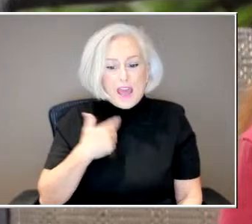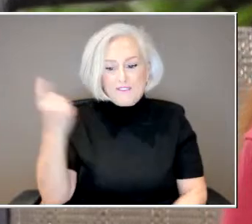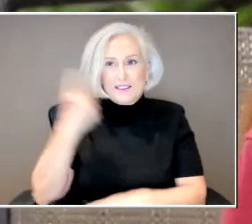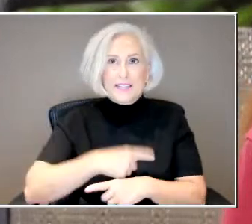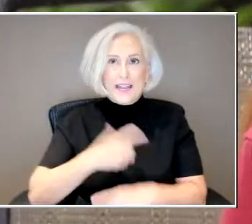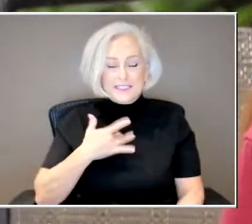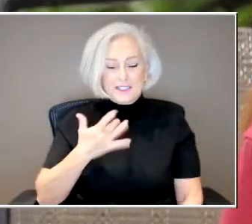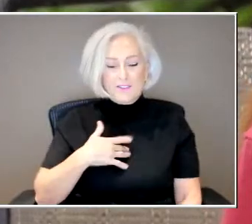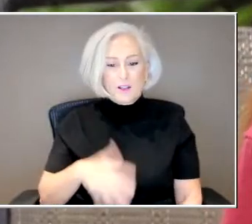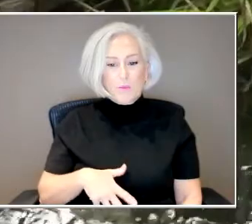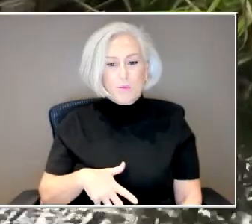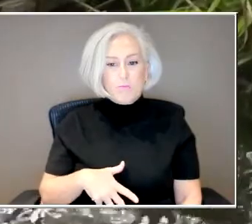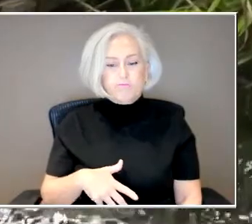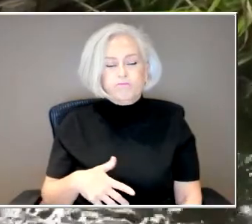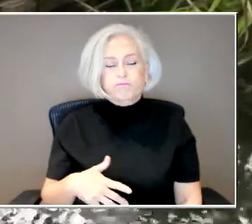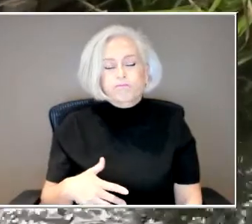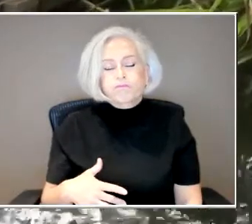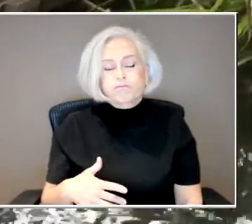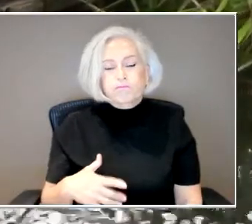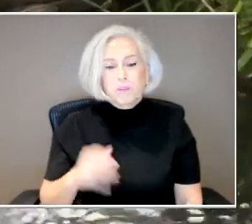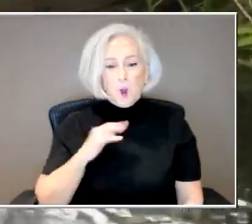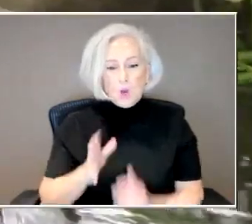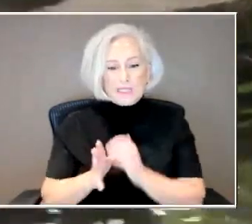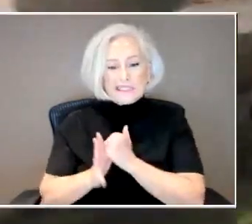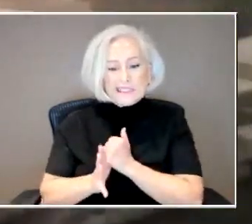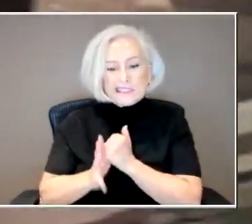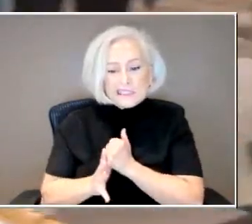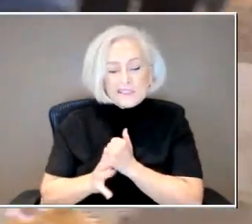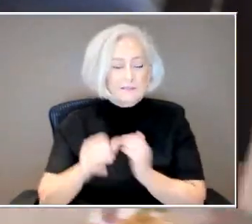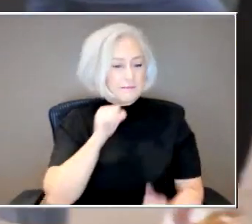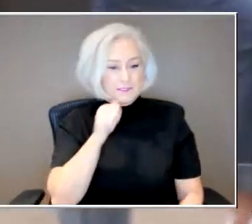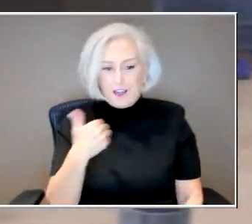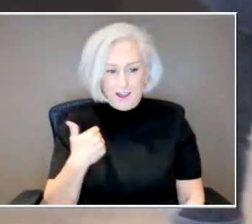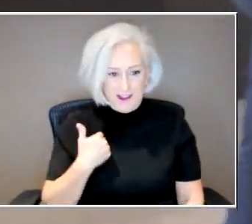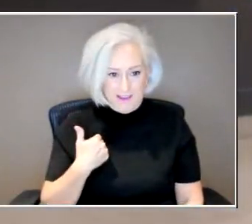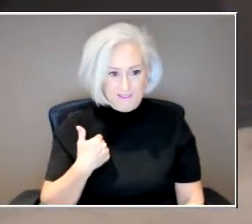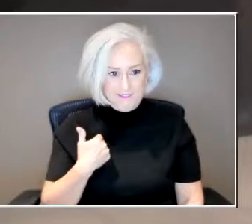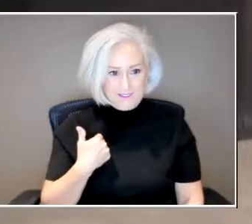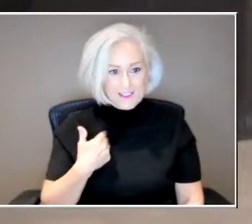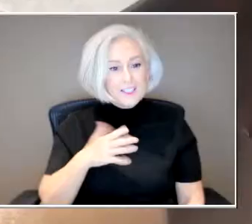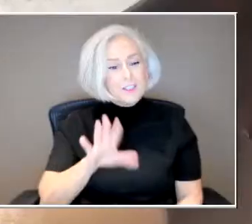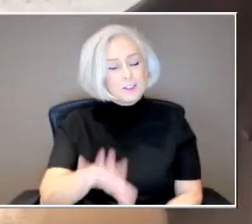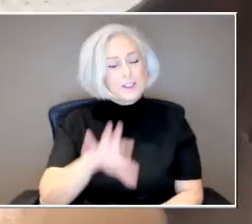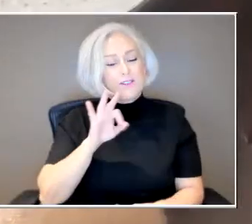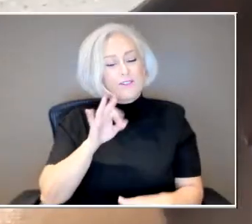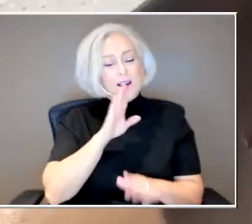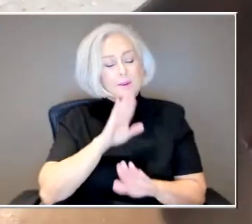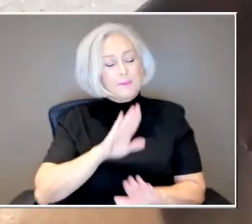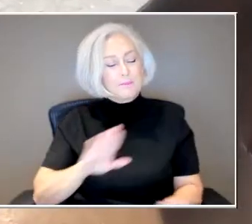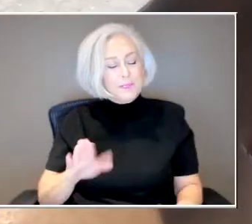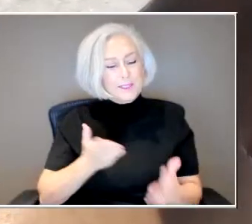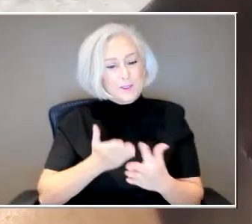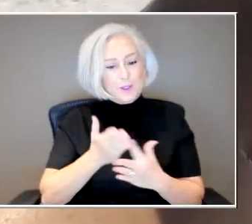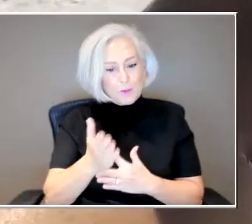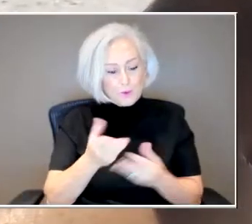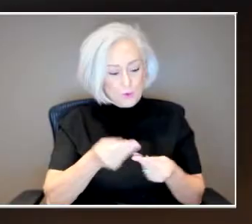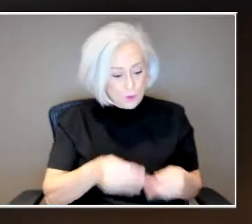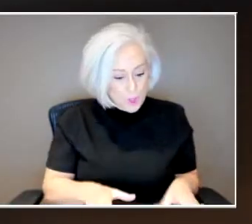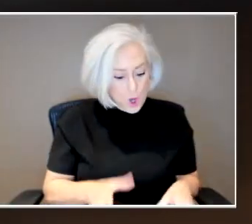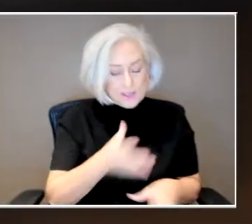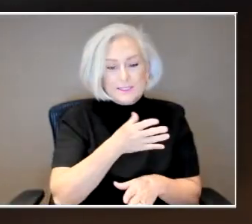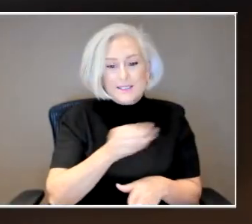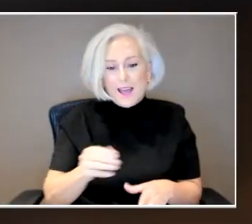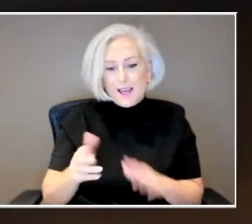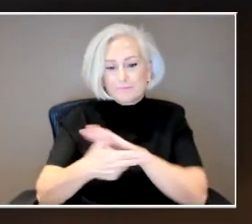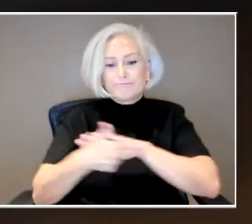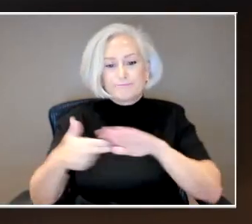don't deal with constipation. And she found peace through her personal loss and own diagnosis by helping to find answers.